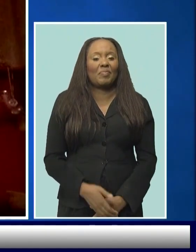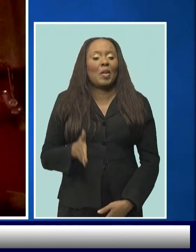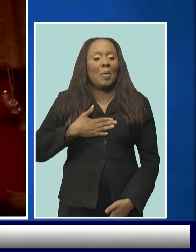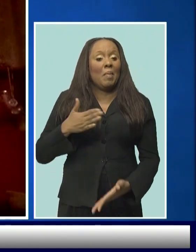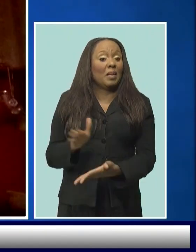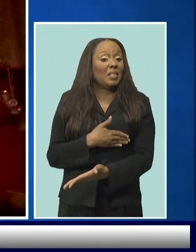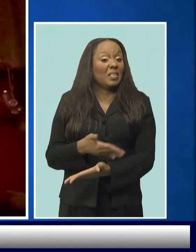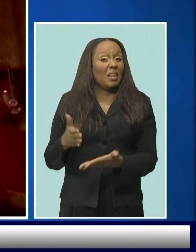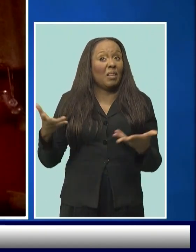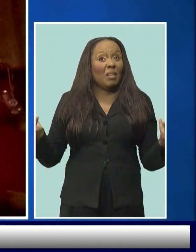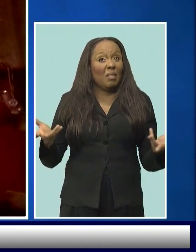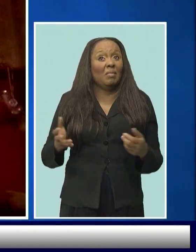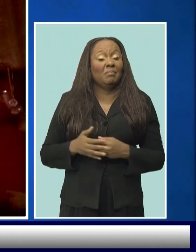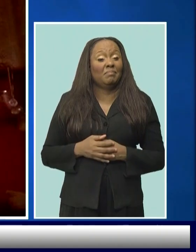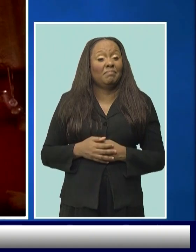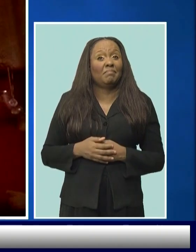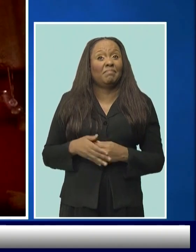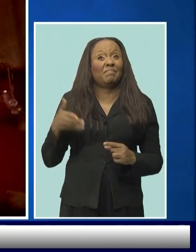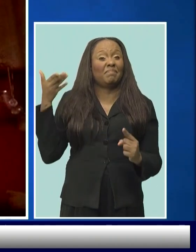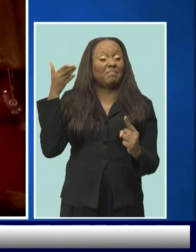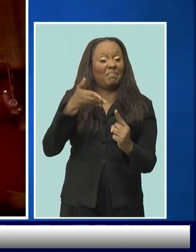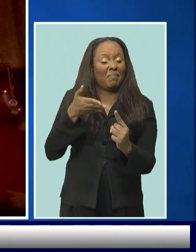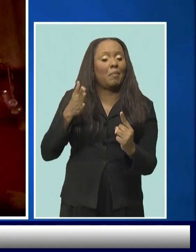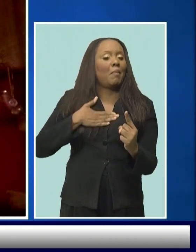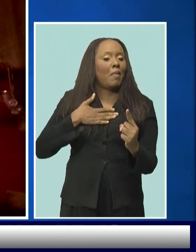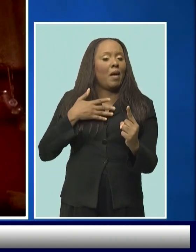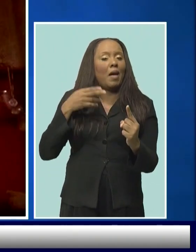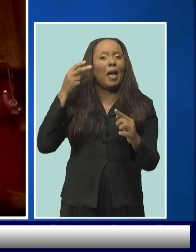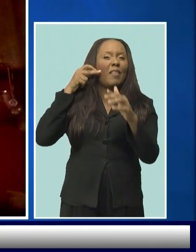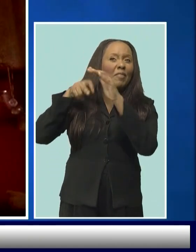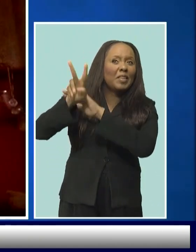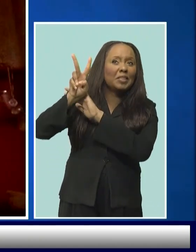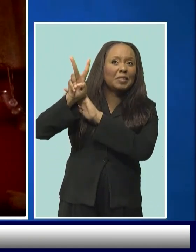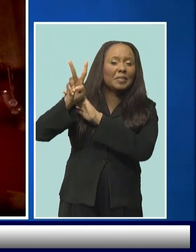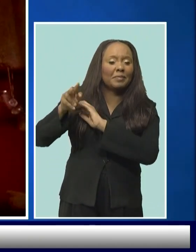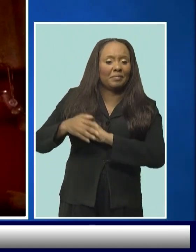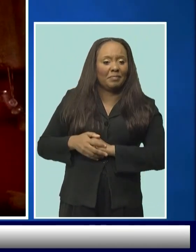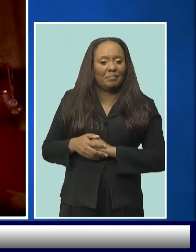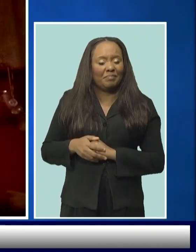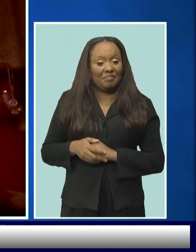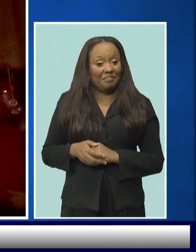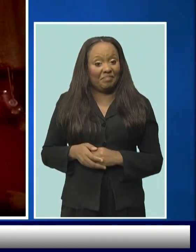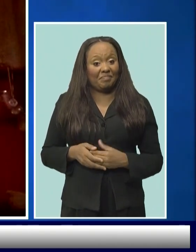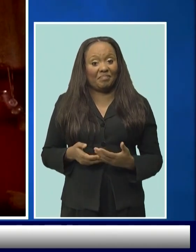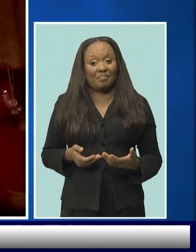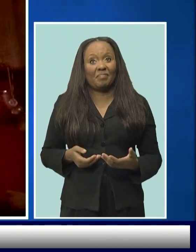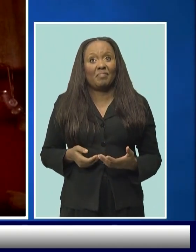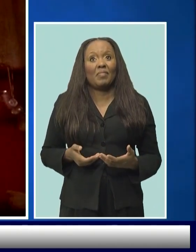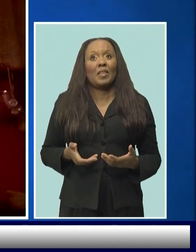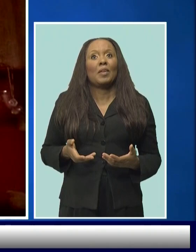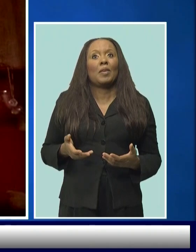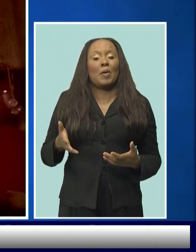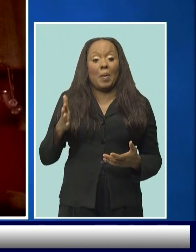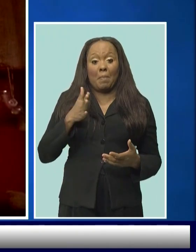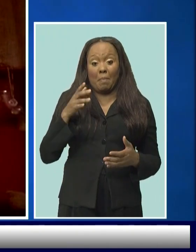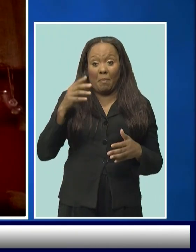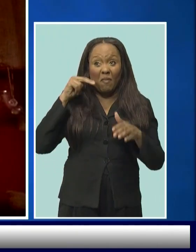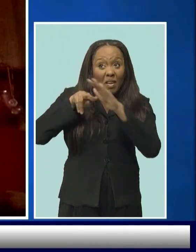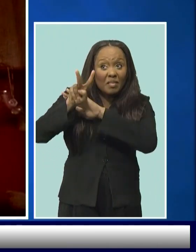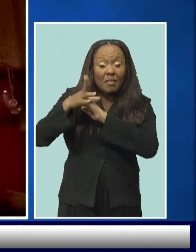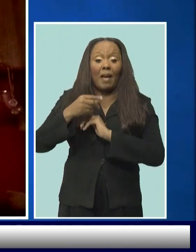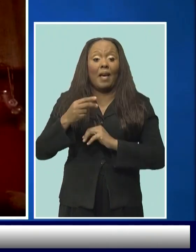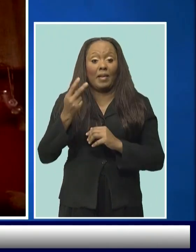is mainly about me and my vision, to let people know that even though you're visually impaired, you can